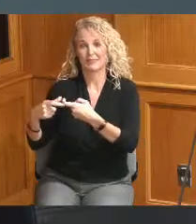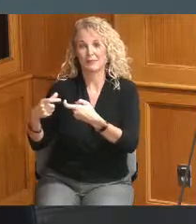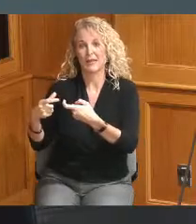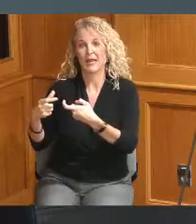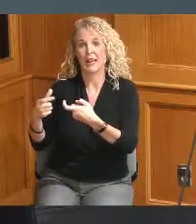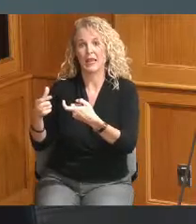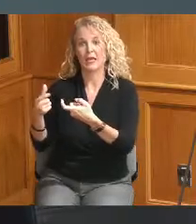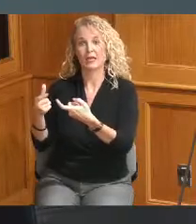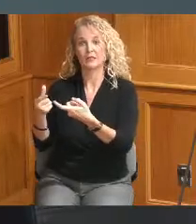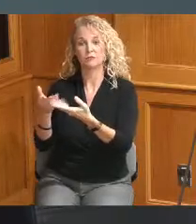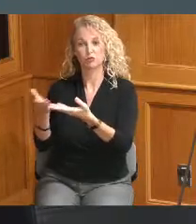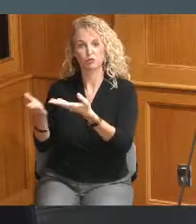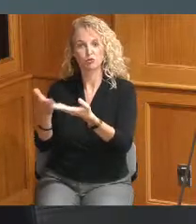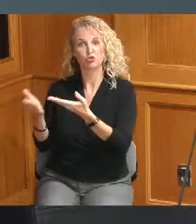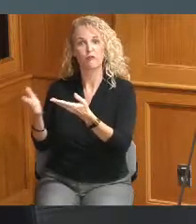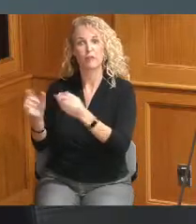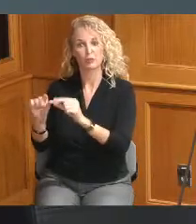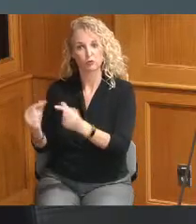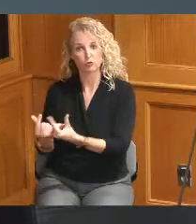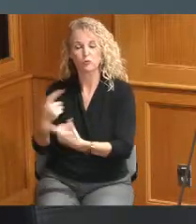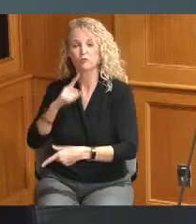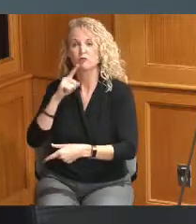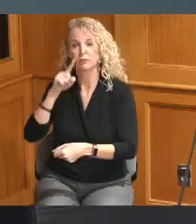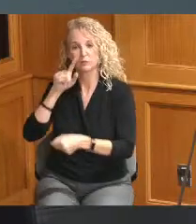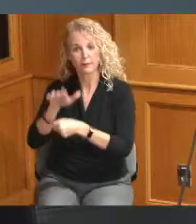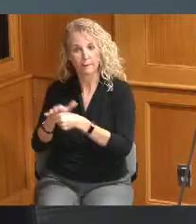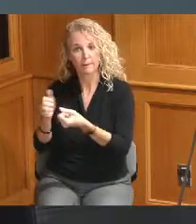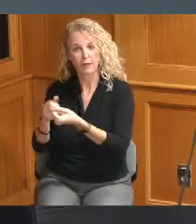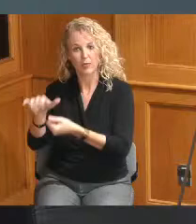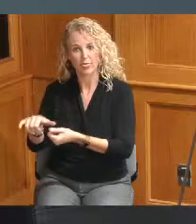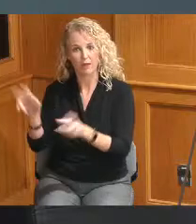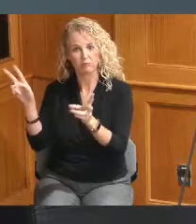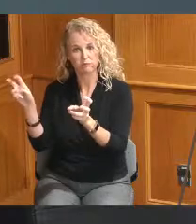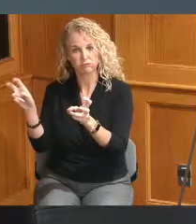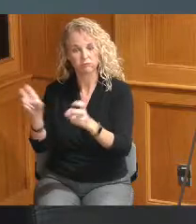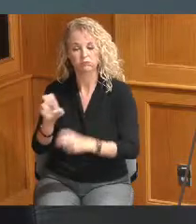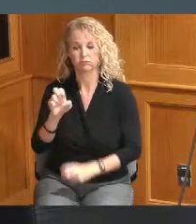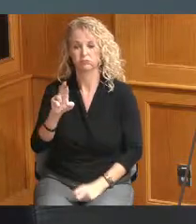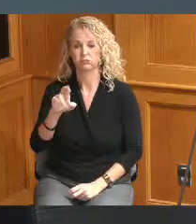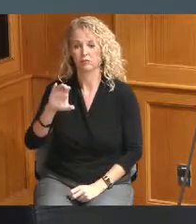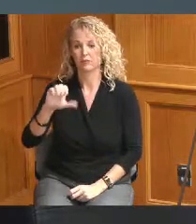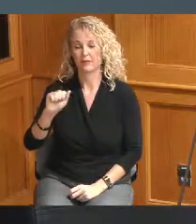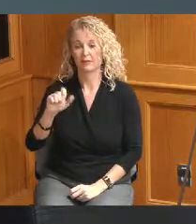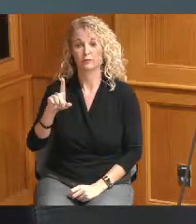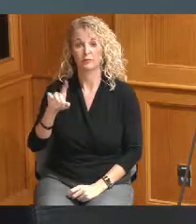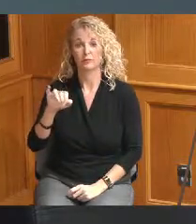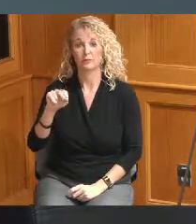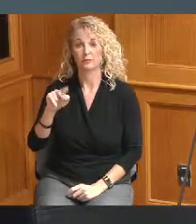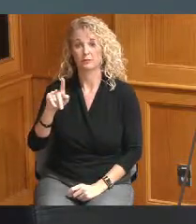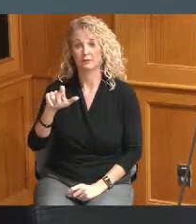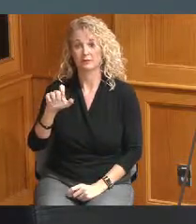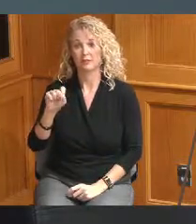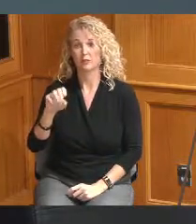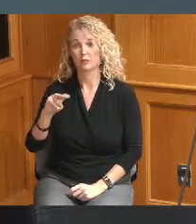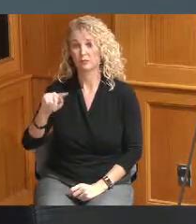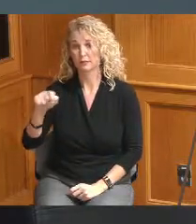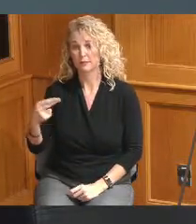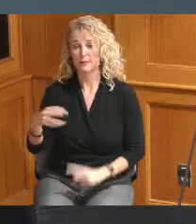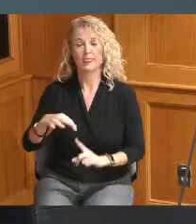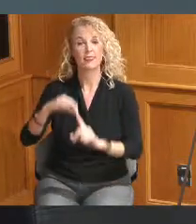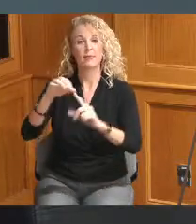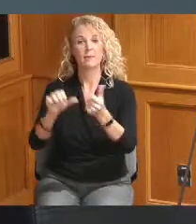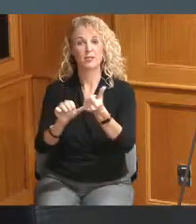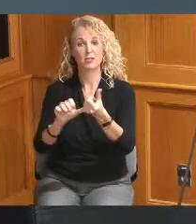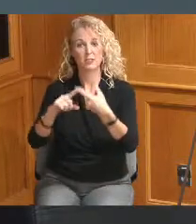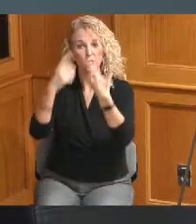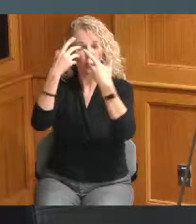serving institutions. So they're very committed to that. Erica Dinkle-Smith, Special Assistant to the President and